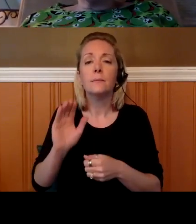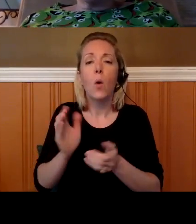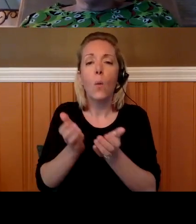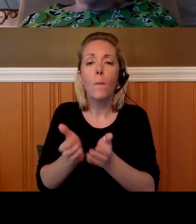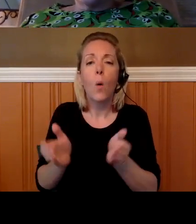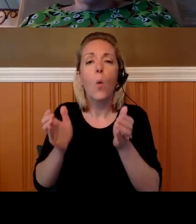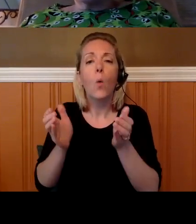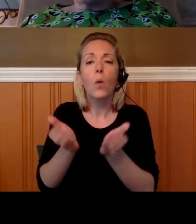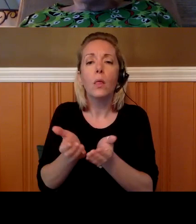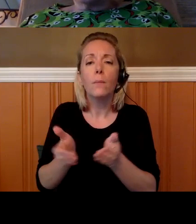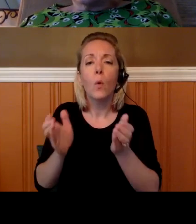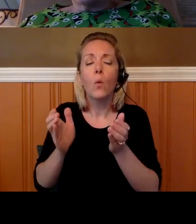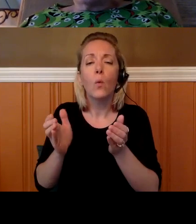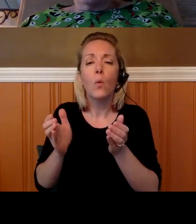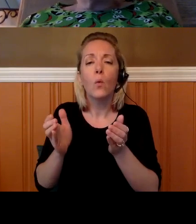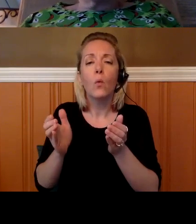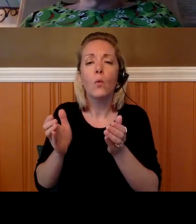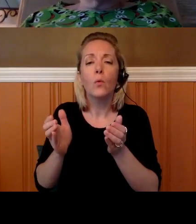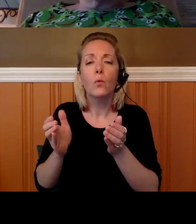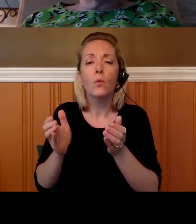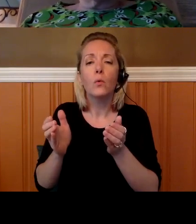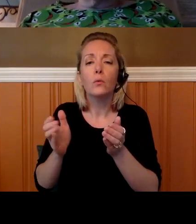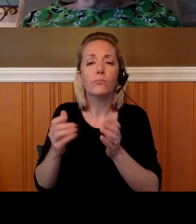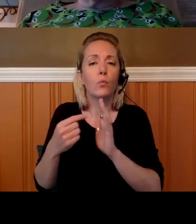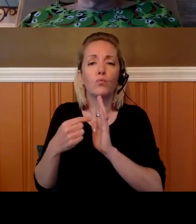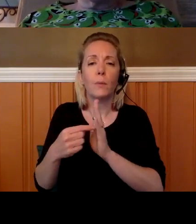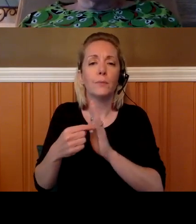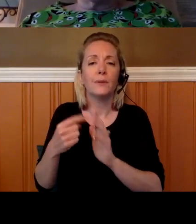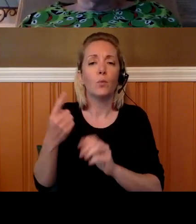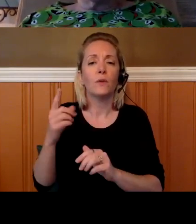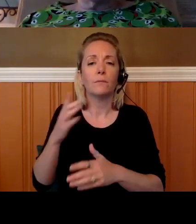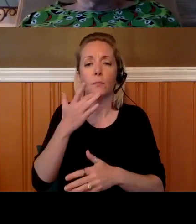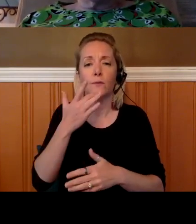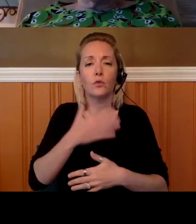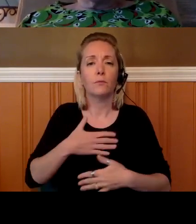because that was a object cue for something she liked to do.